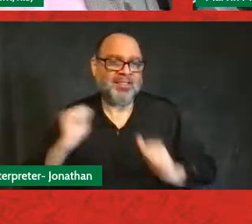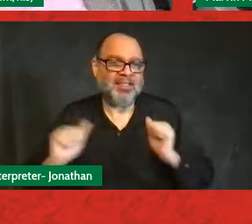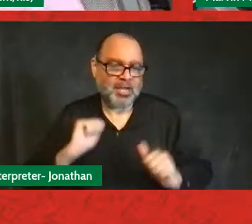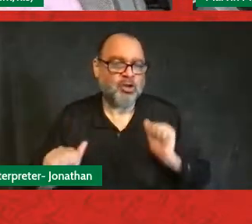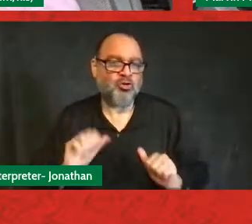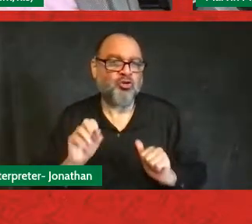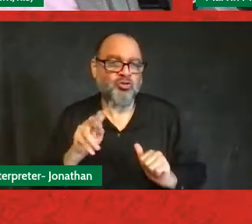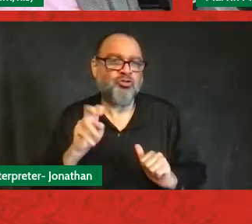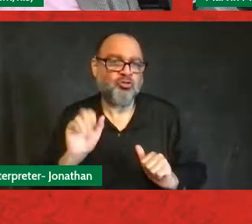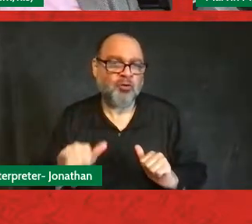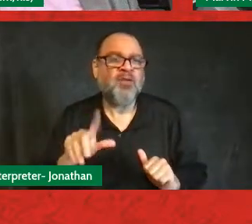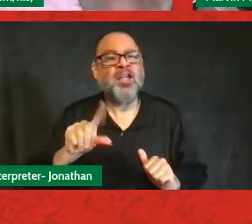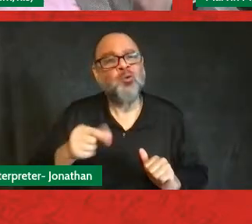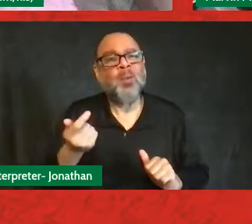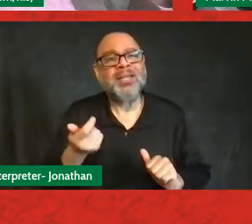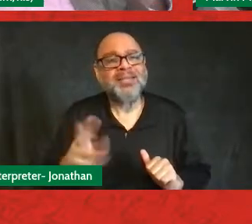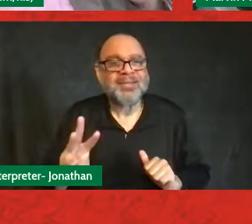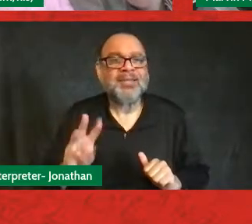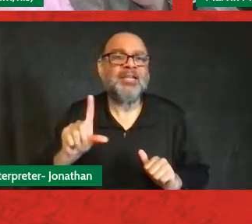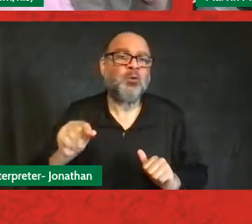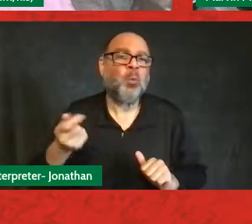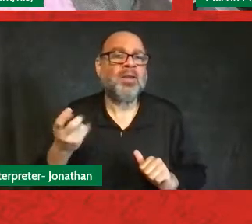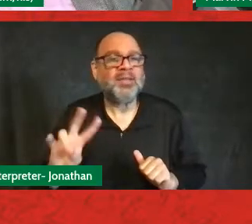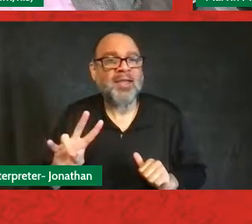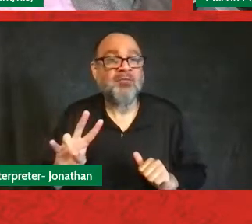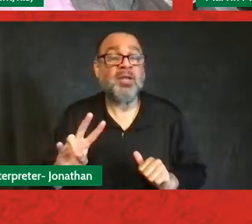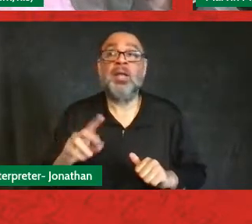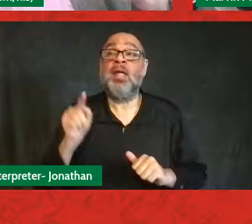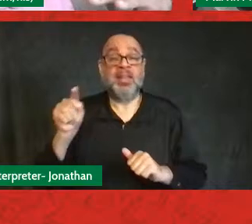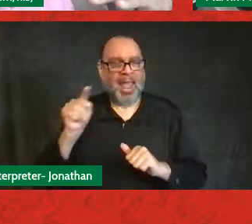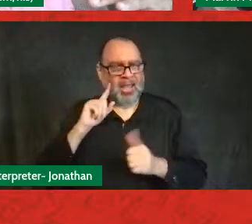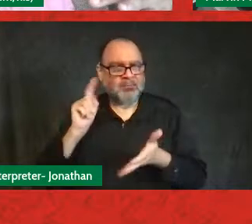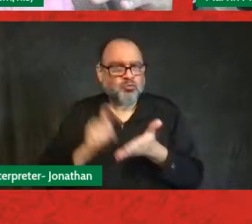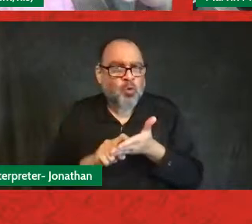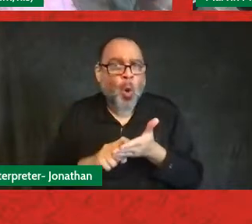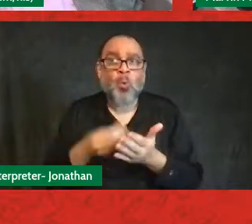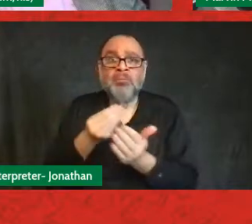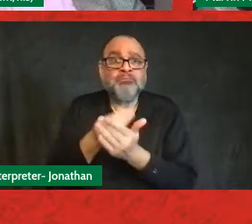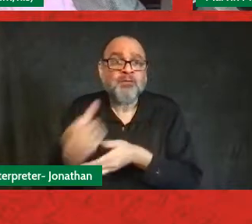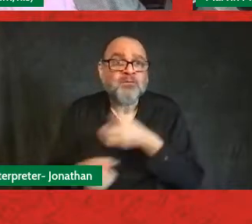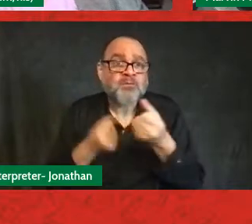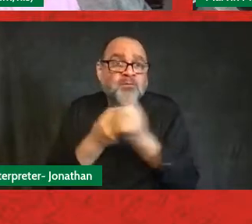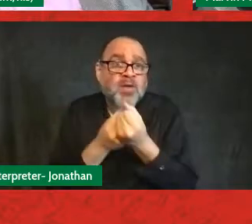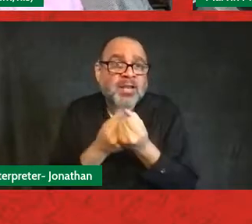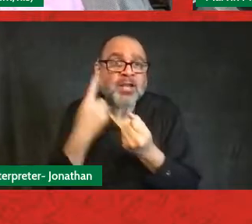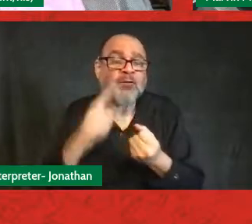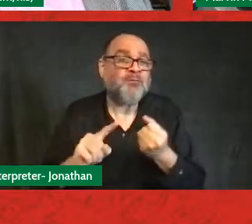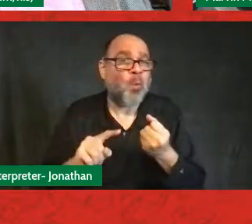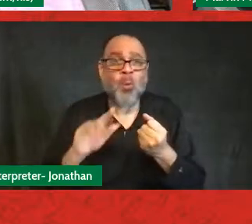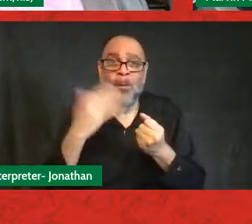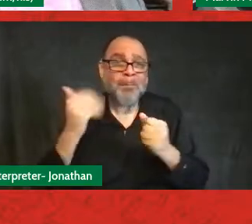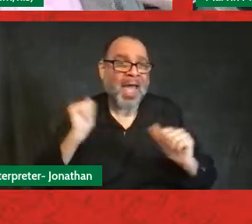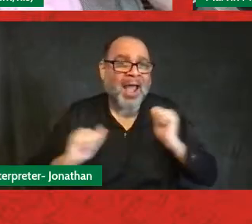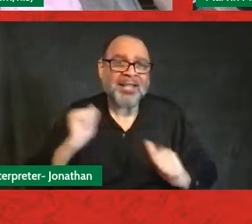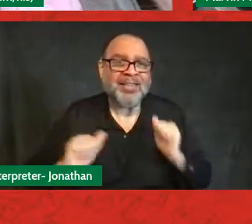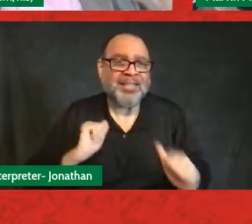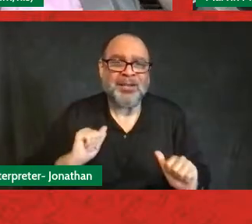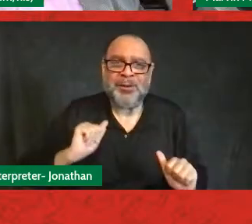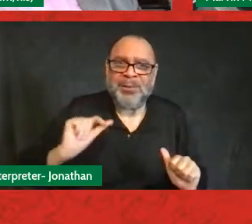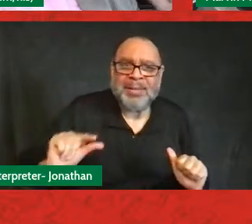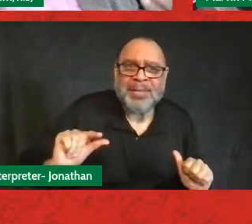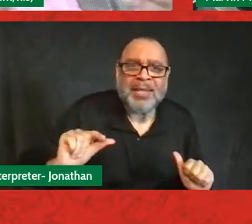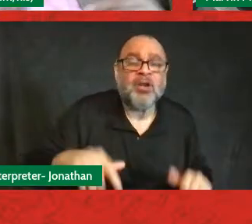fascinating detail to me, of course, we look at the lack of funding for theaters and how small it has been. Yeah, thank heaven we have the Black Seed now, which is